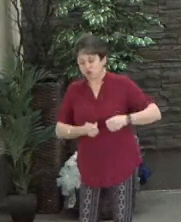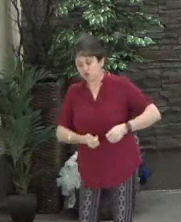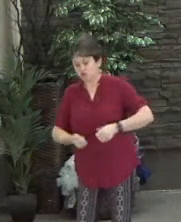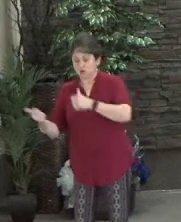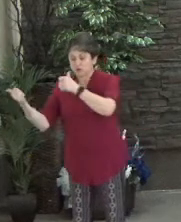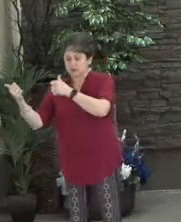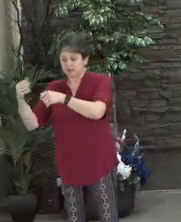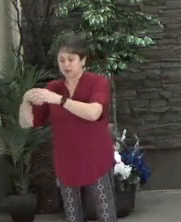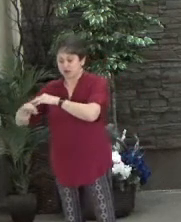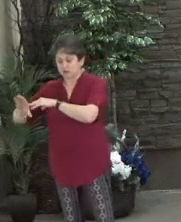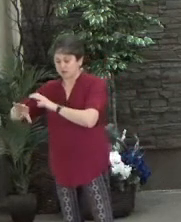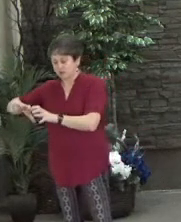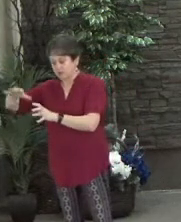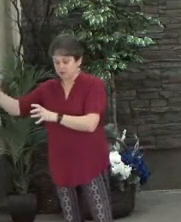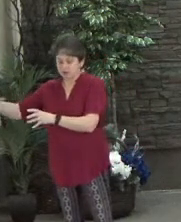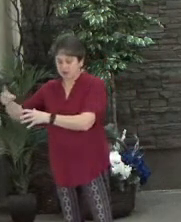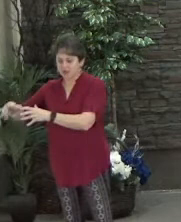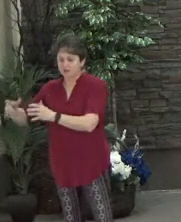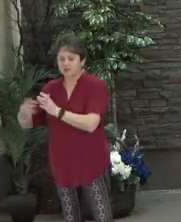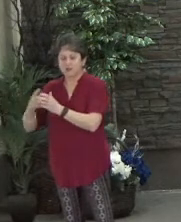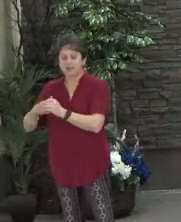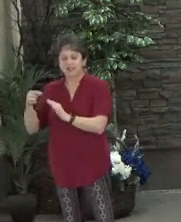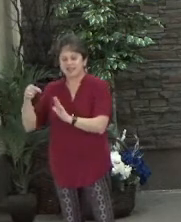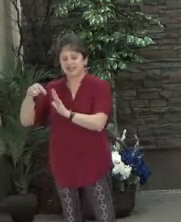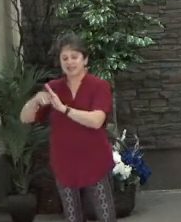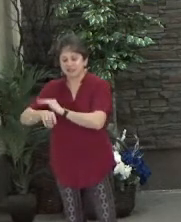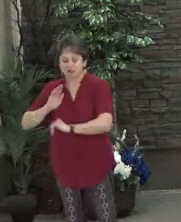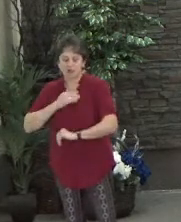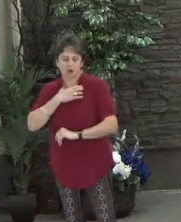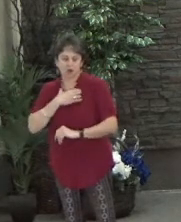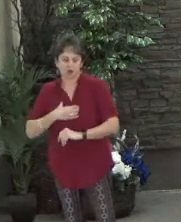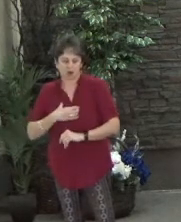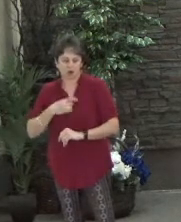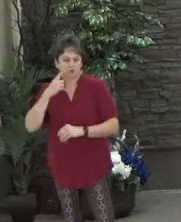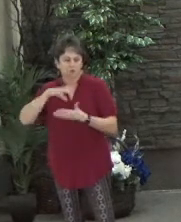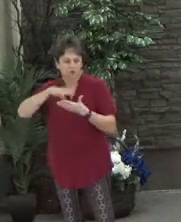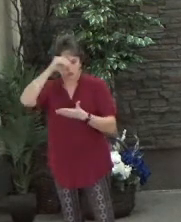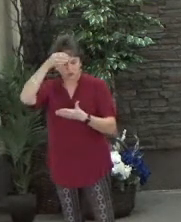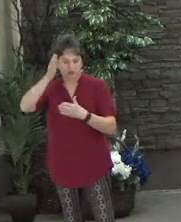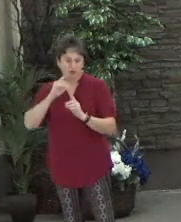on the dump, it can sometimes kill our appetite for the Word of God.